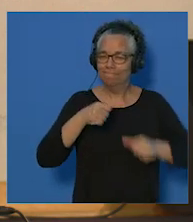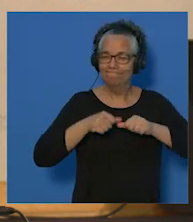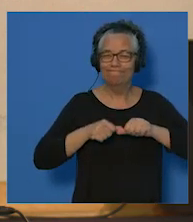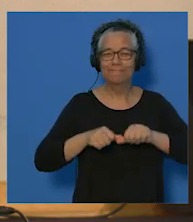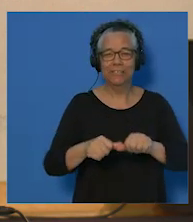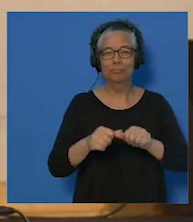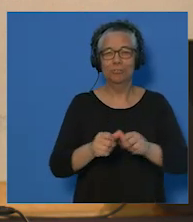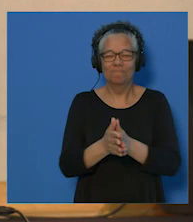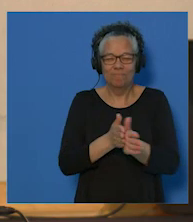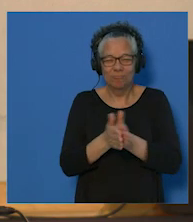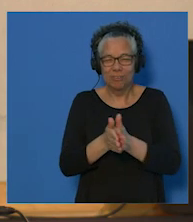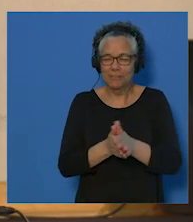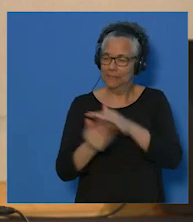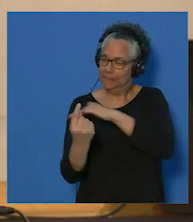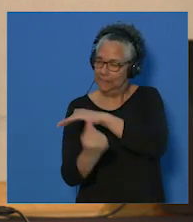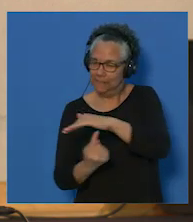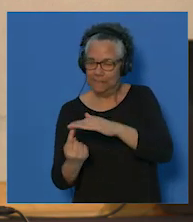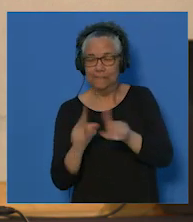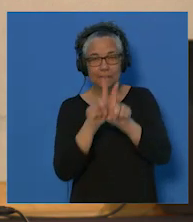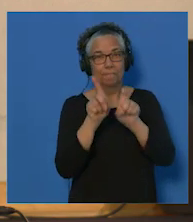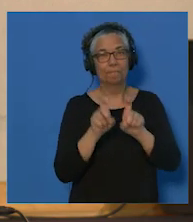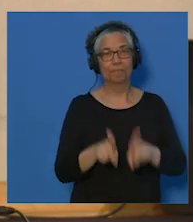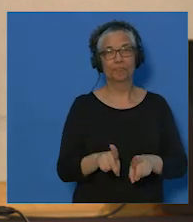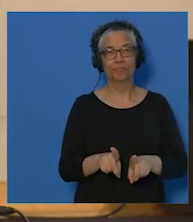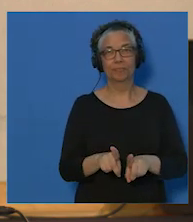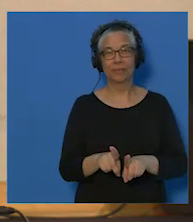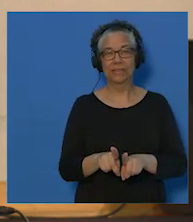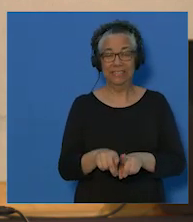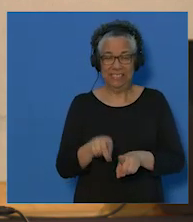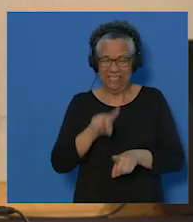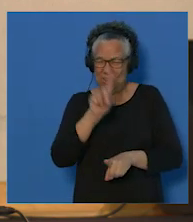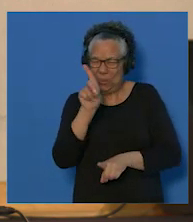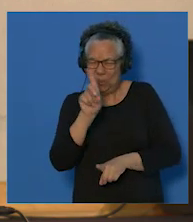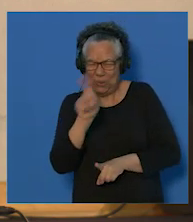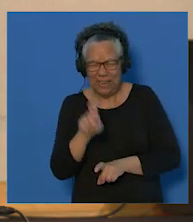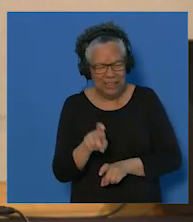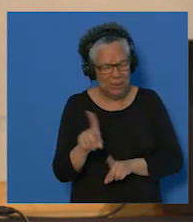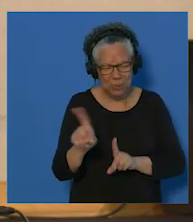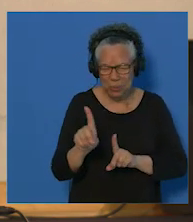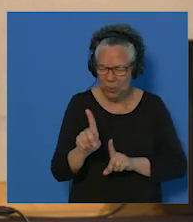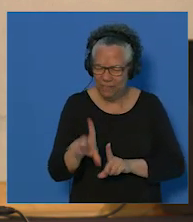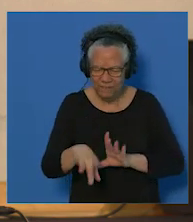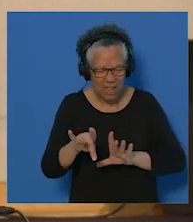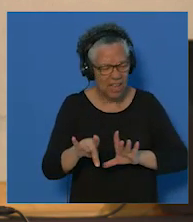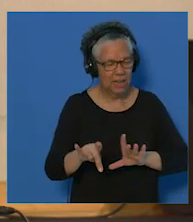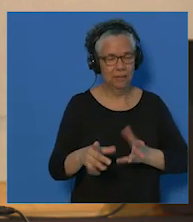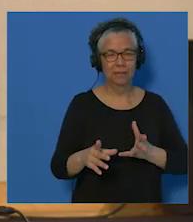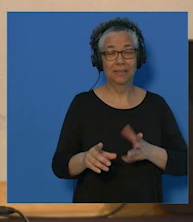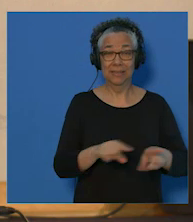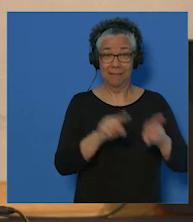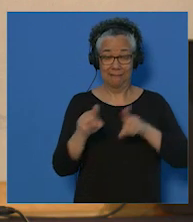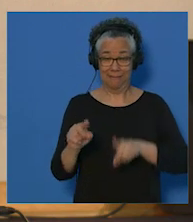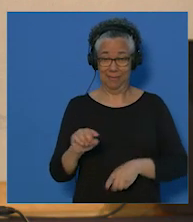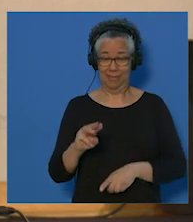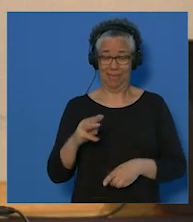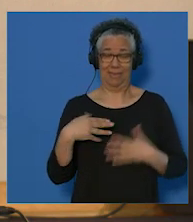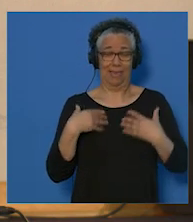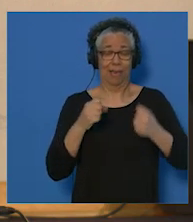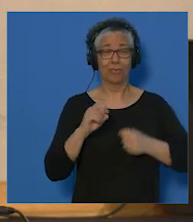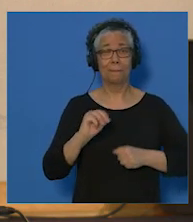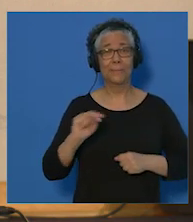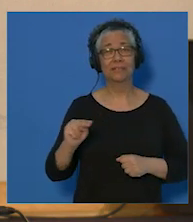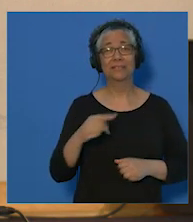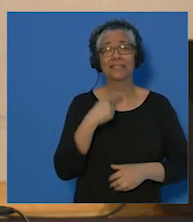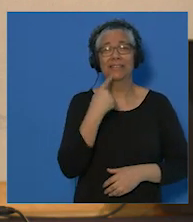aggressively quarantine, test, and trace. And as the health minister has said, in addition to